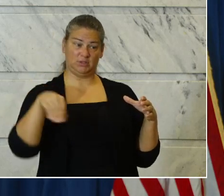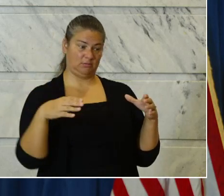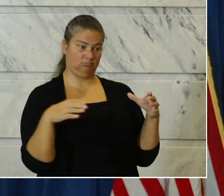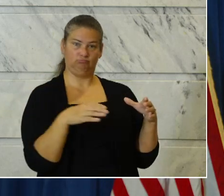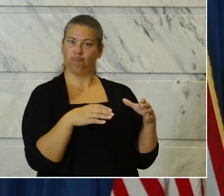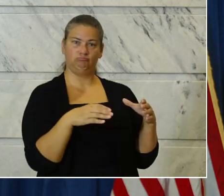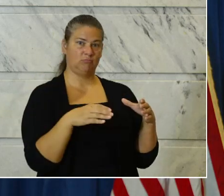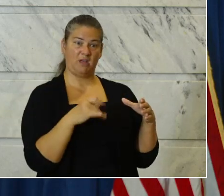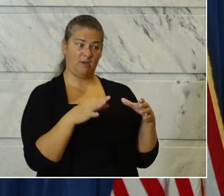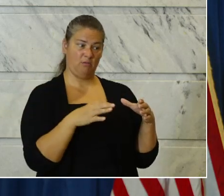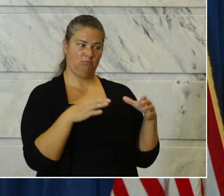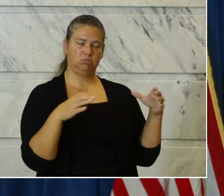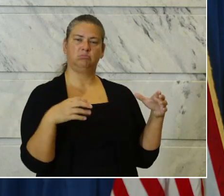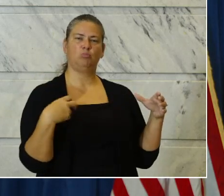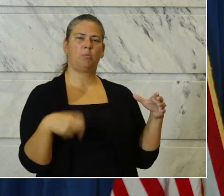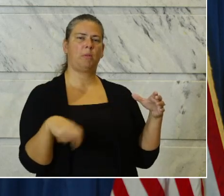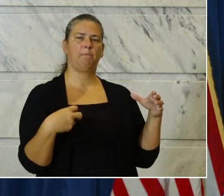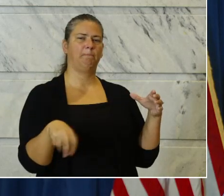problem.